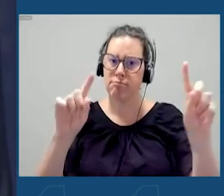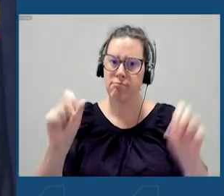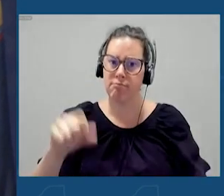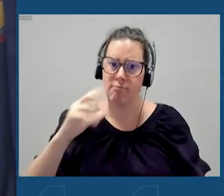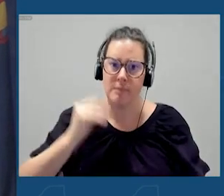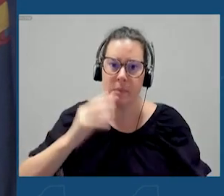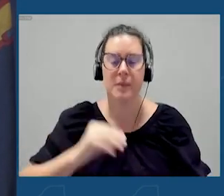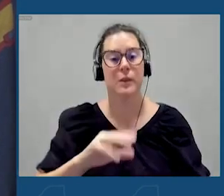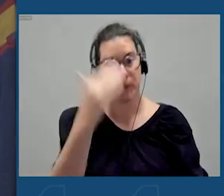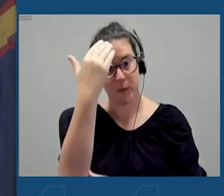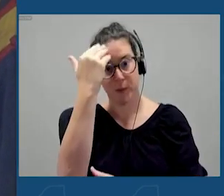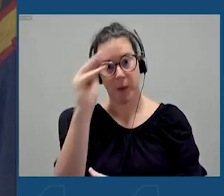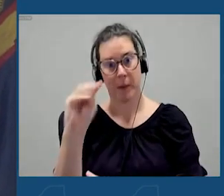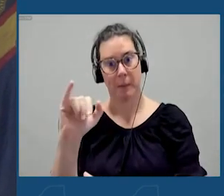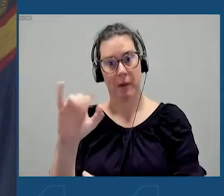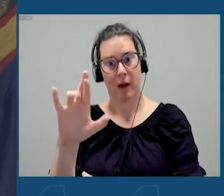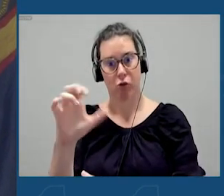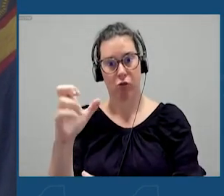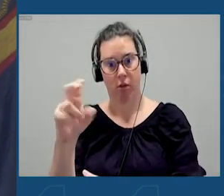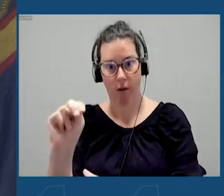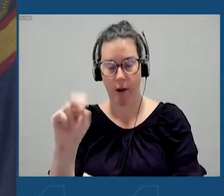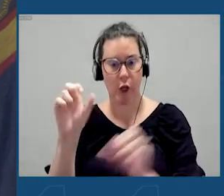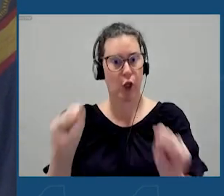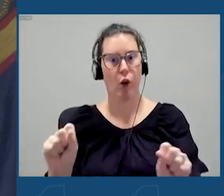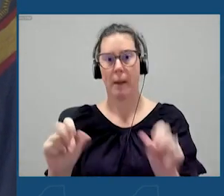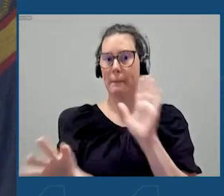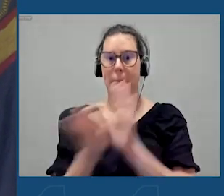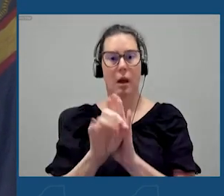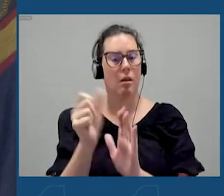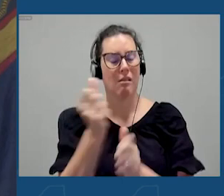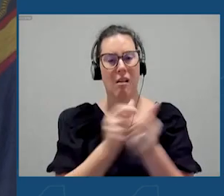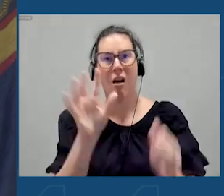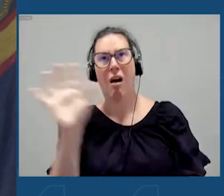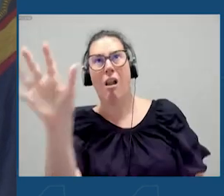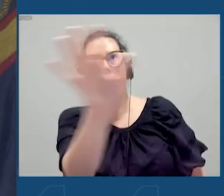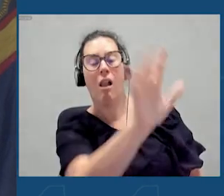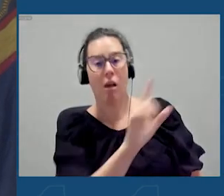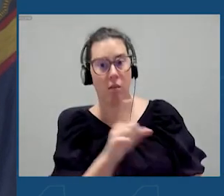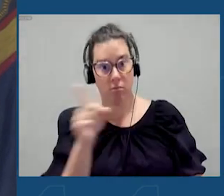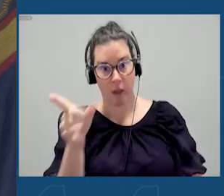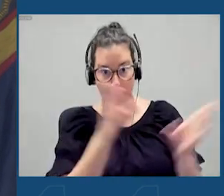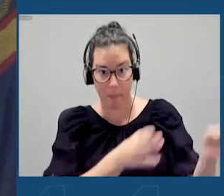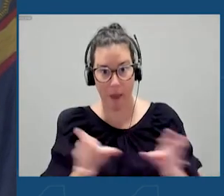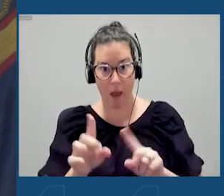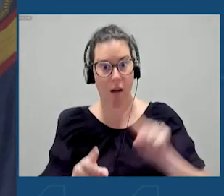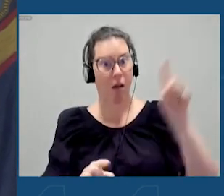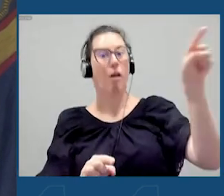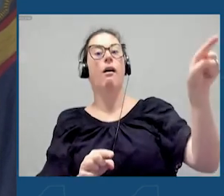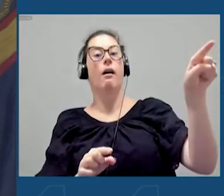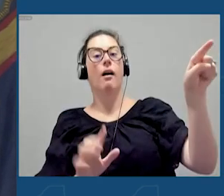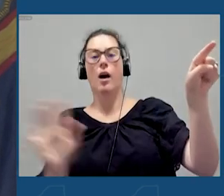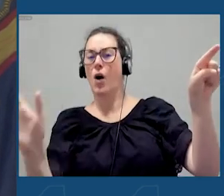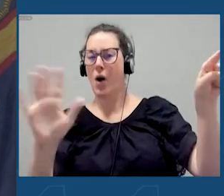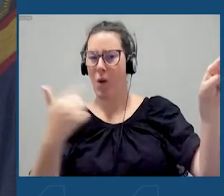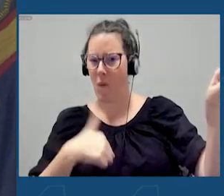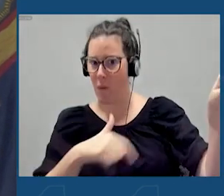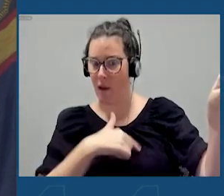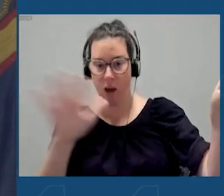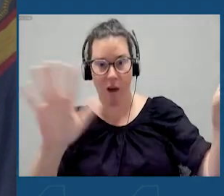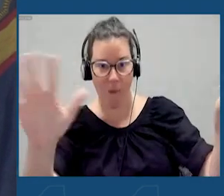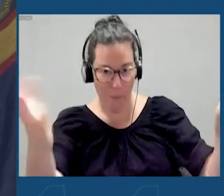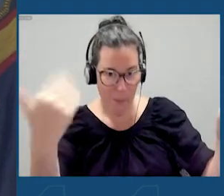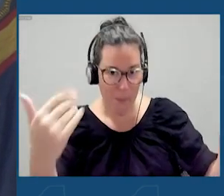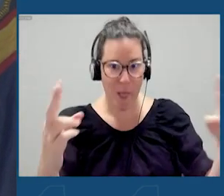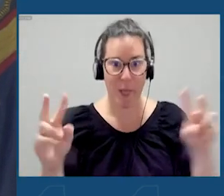Micron. Micron could have gone anywhere in the country. In fact, they were planning going somewhere else in the country. But when they saw a